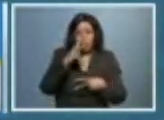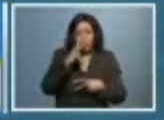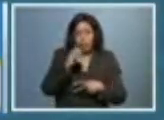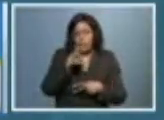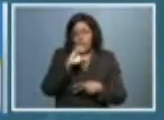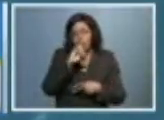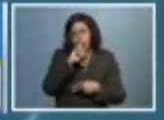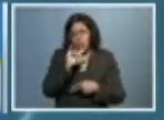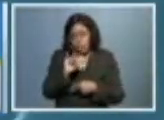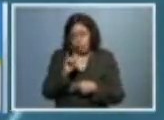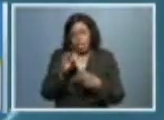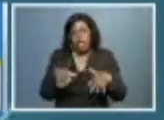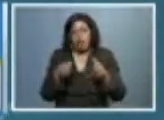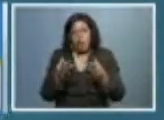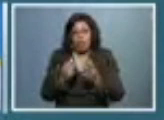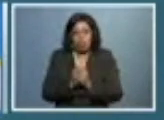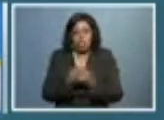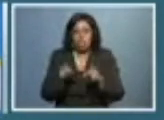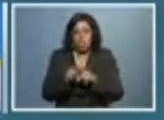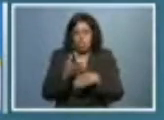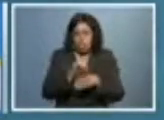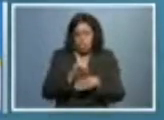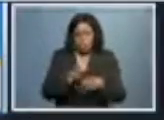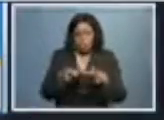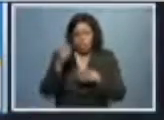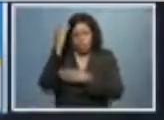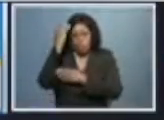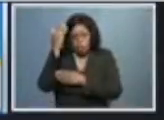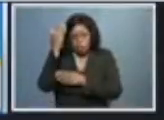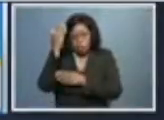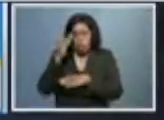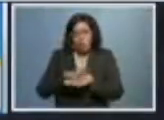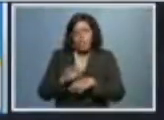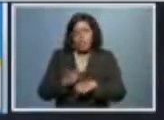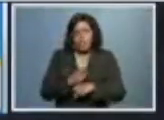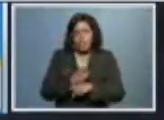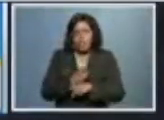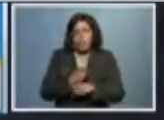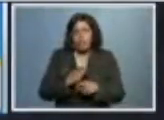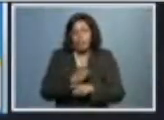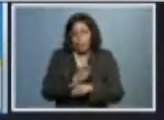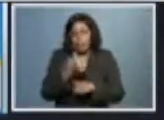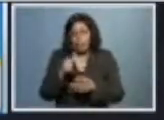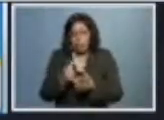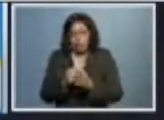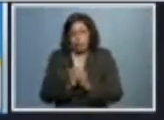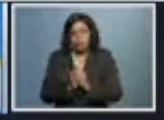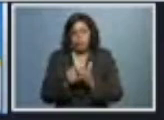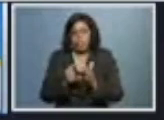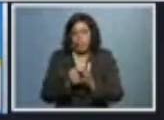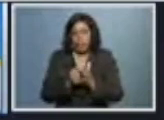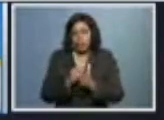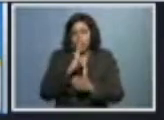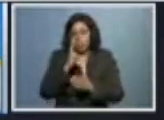contain. Jennings also shares with us why raising awareness on the effects of mercury on health is crucial. It's really important to do this